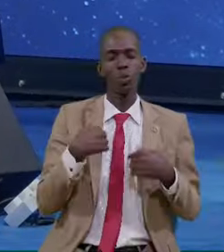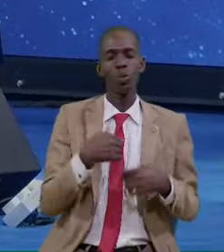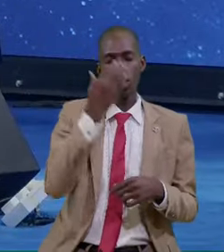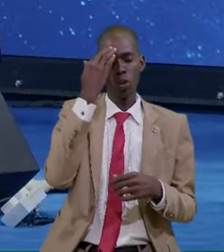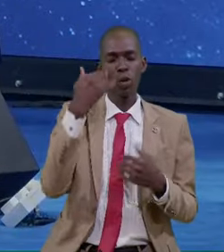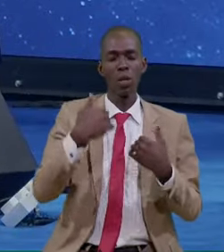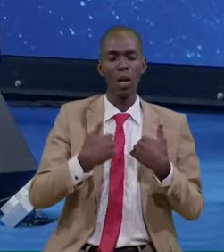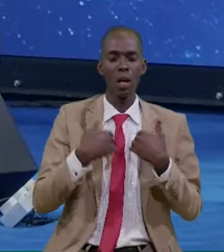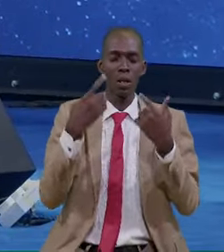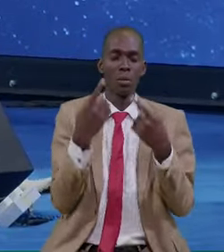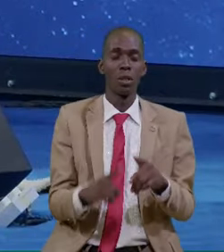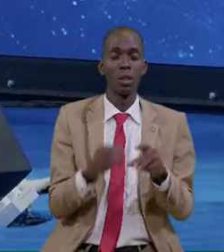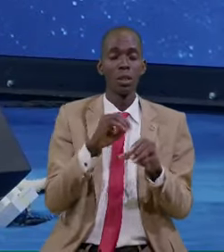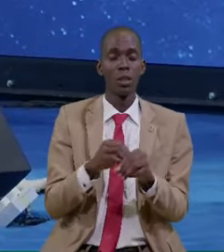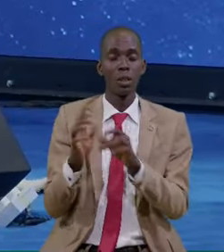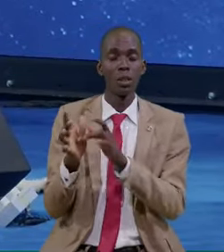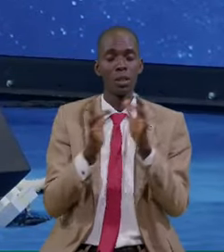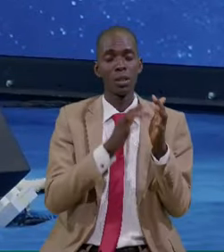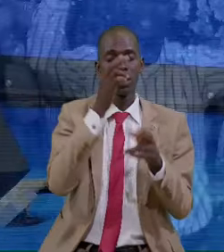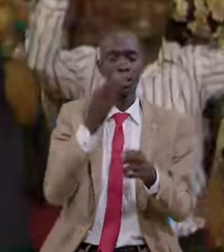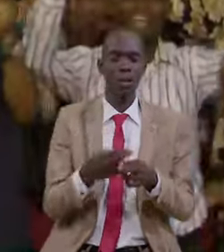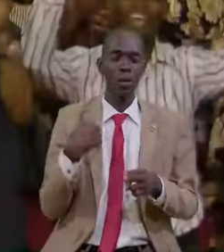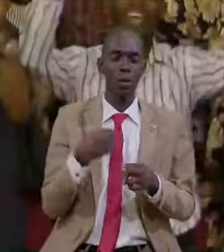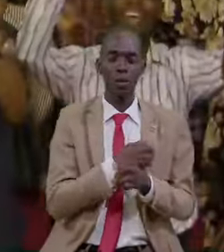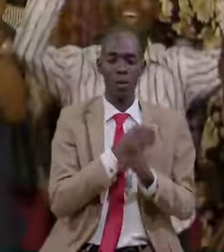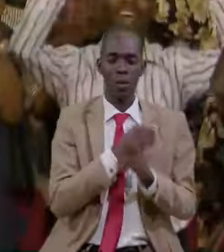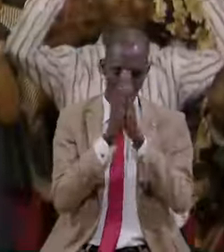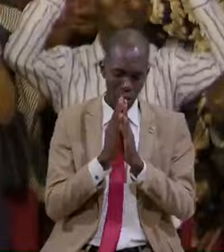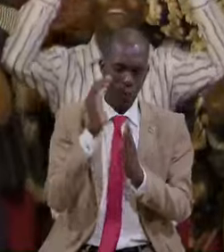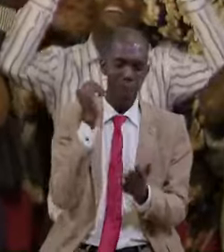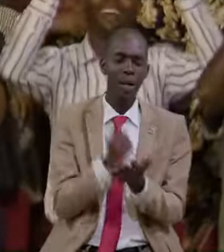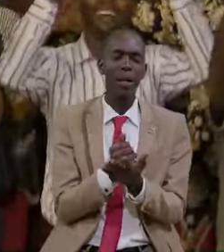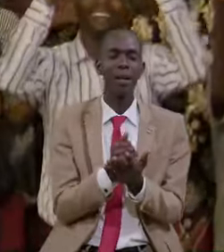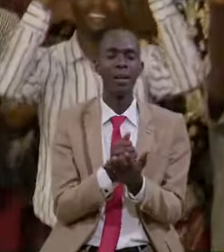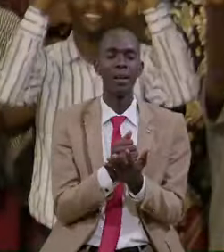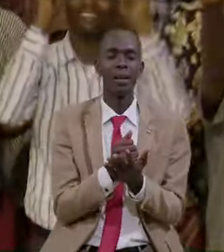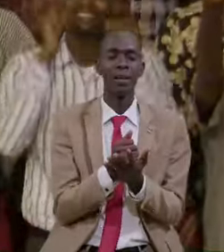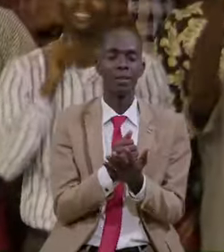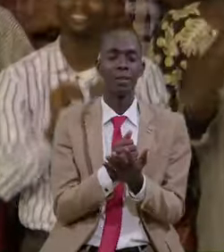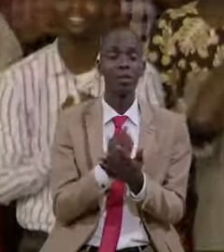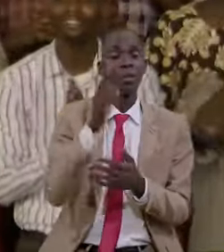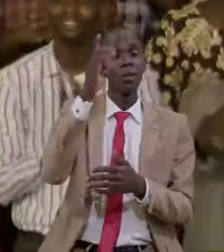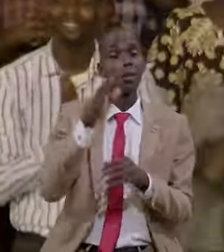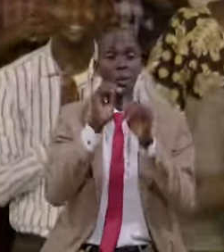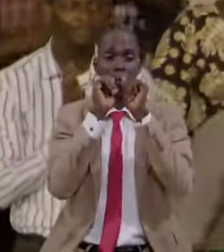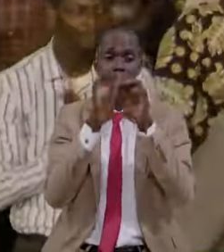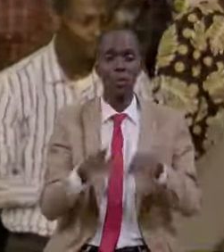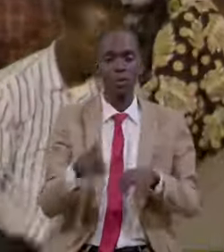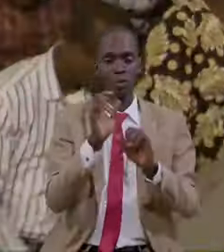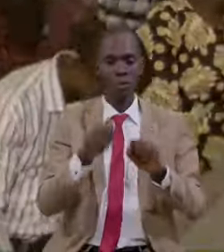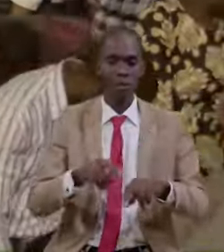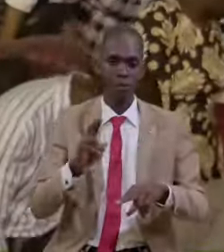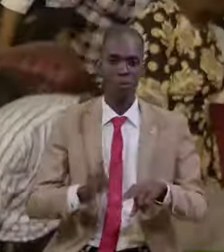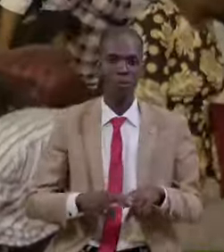In Jesus' name we pray. God bless you. You can sit down. We're